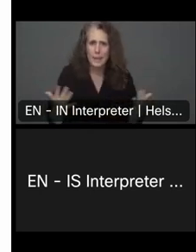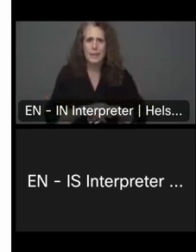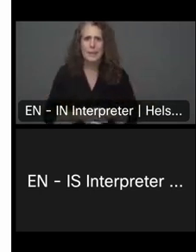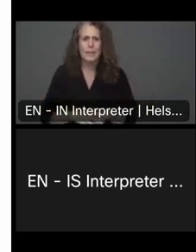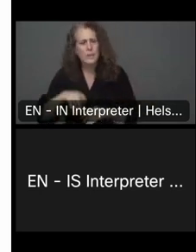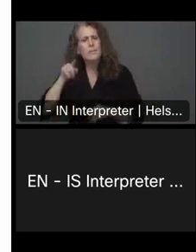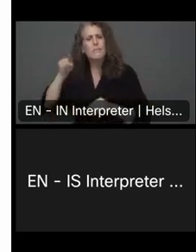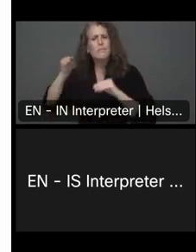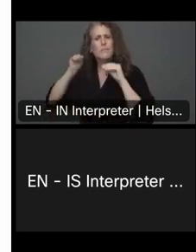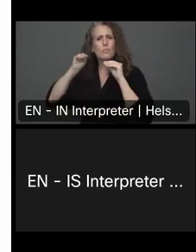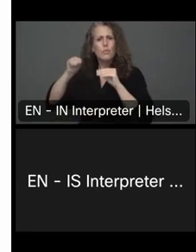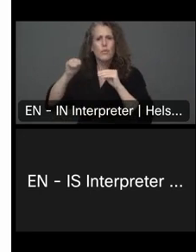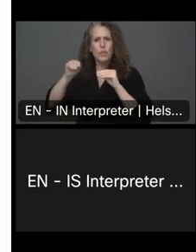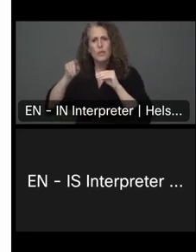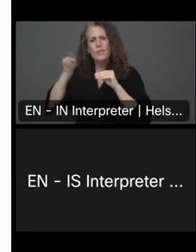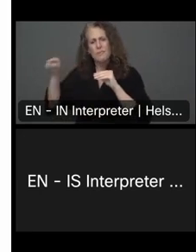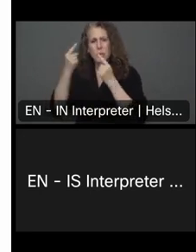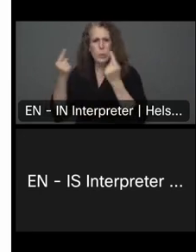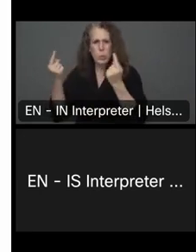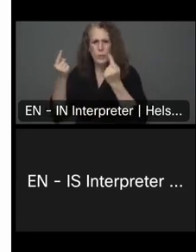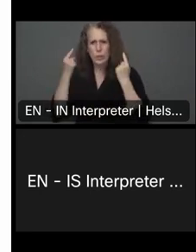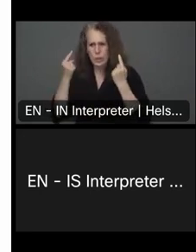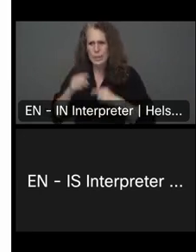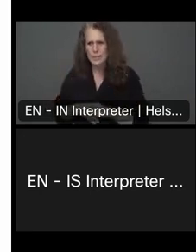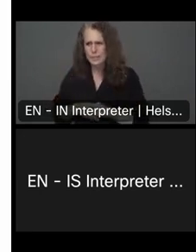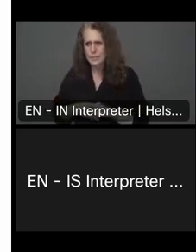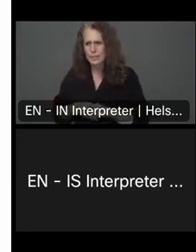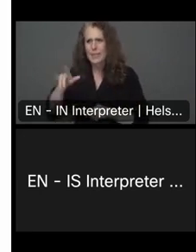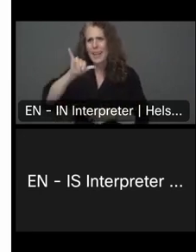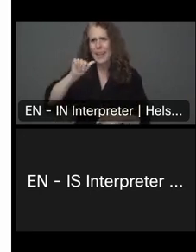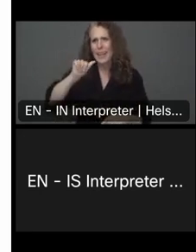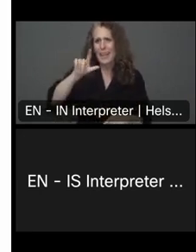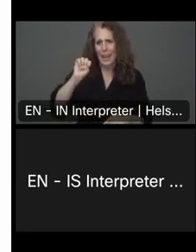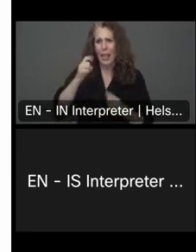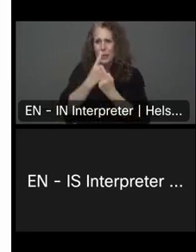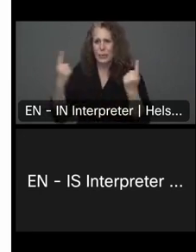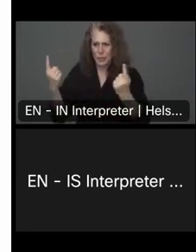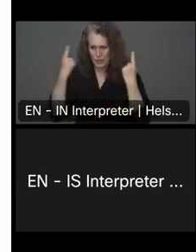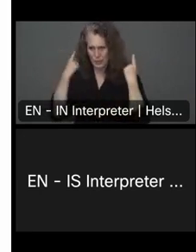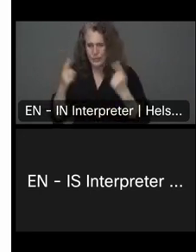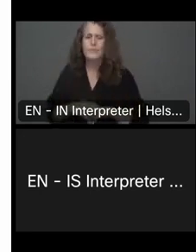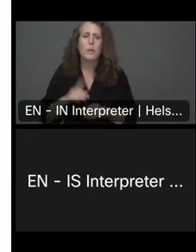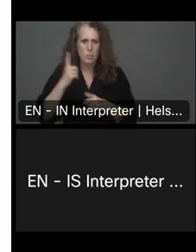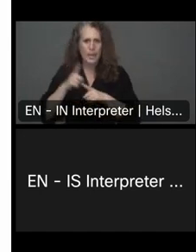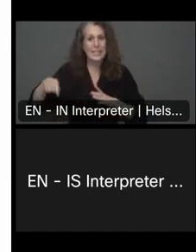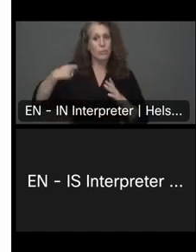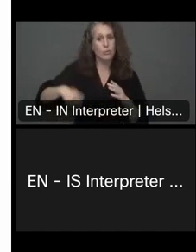in 2021, he was the President of the Linguistic Society of America.